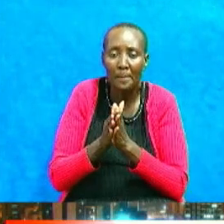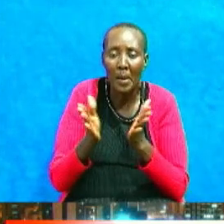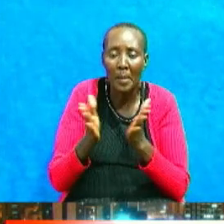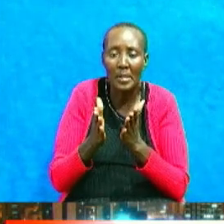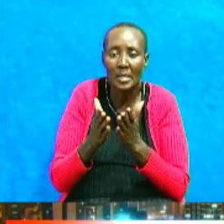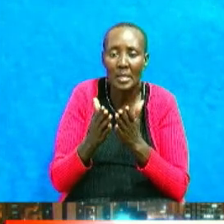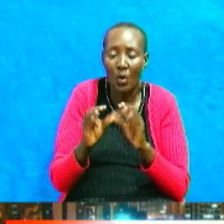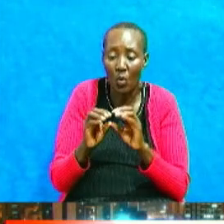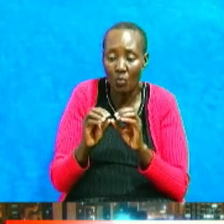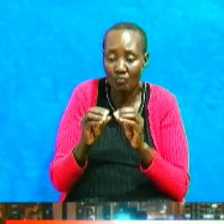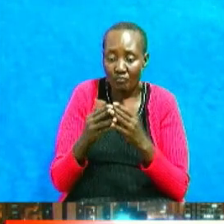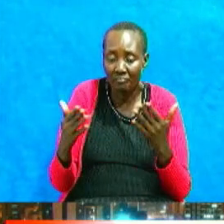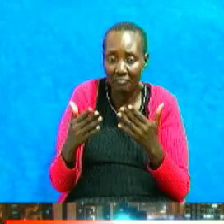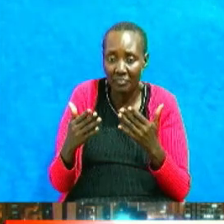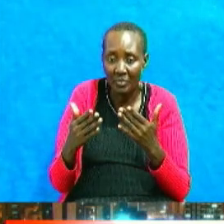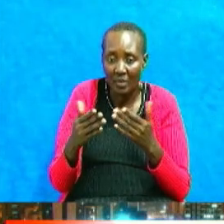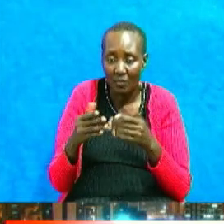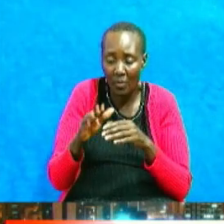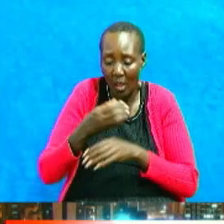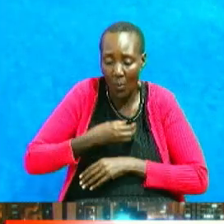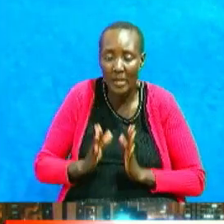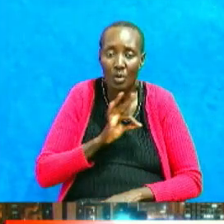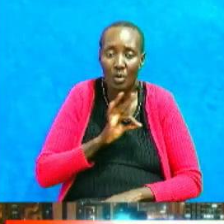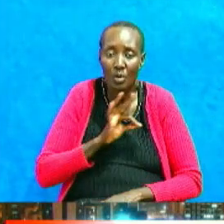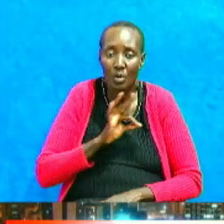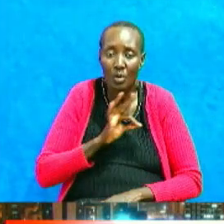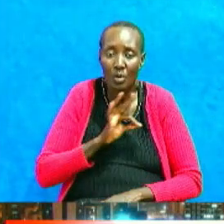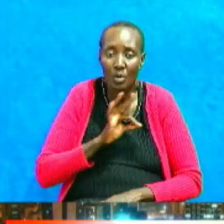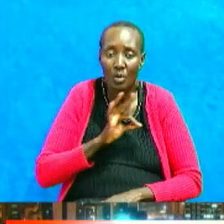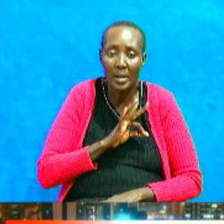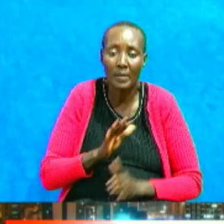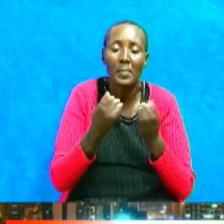and clearly this is for their own personal gain.